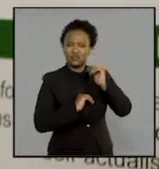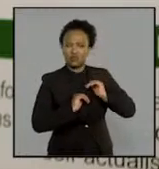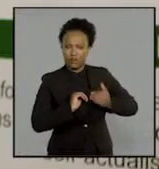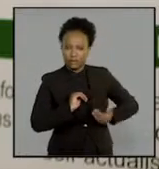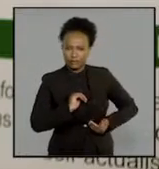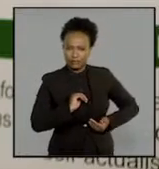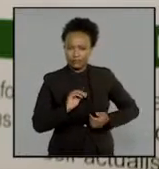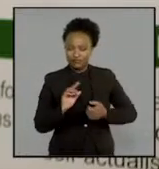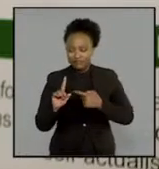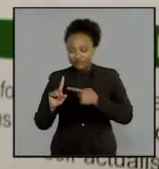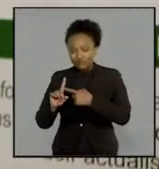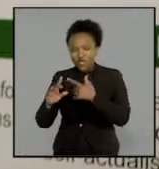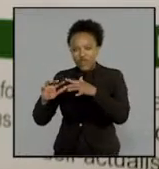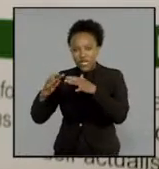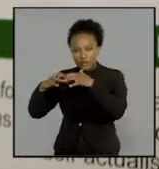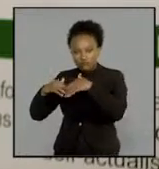also